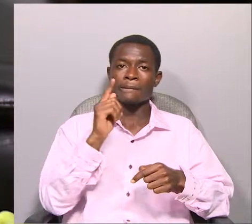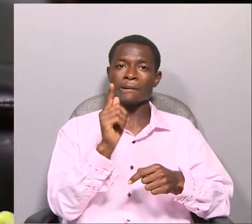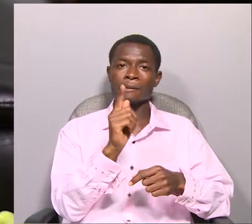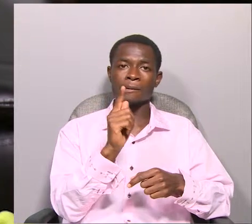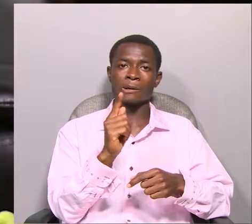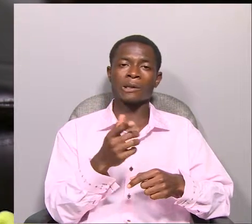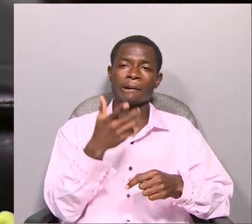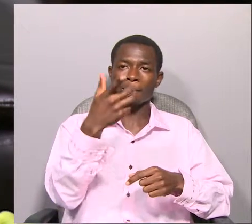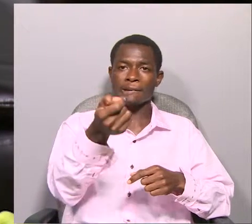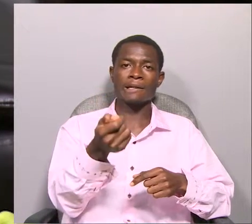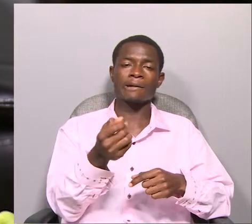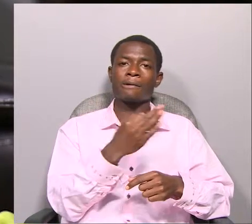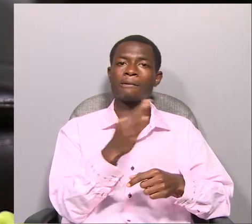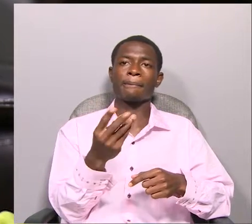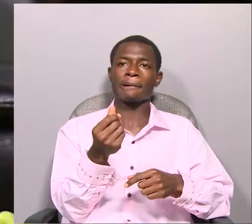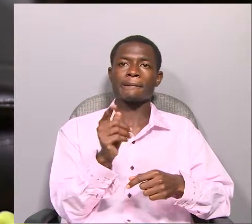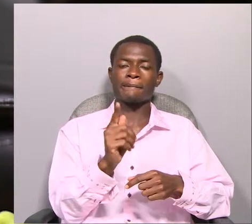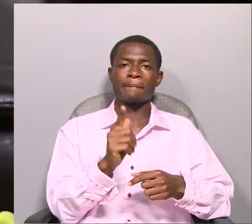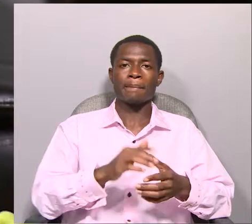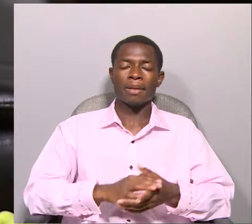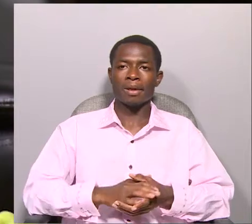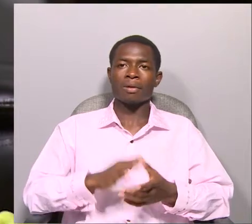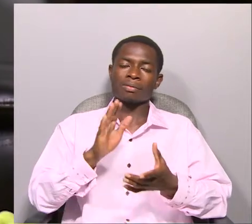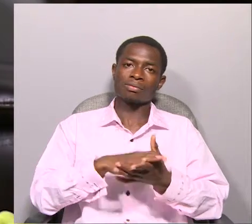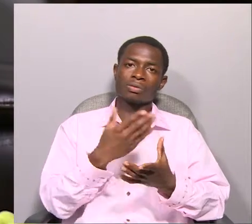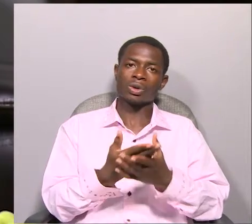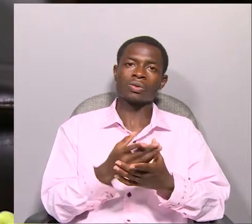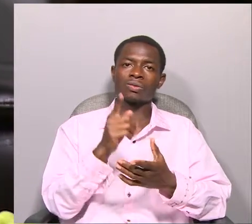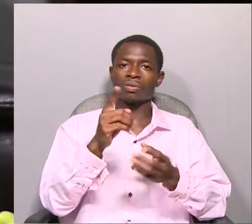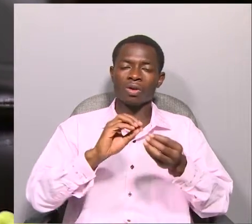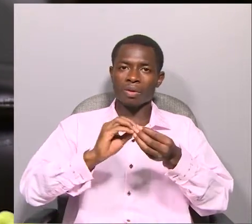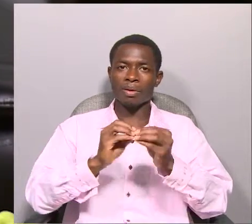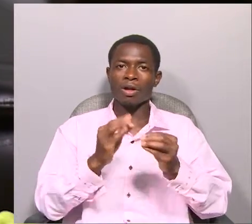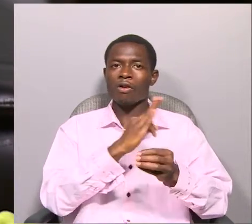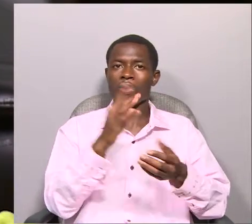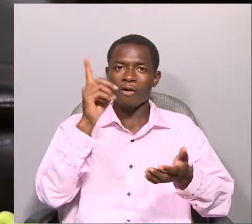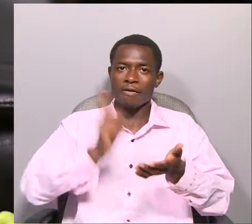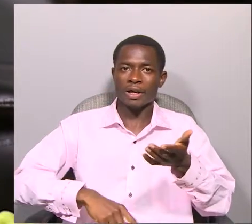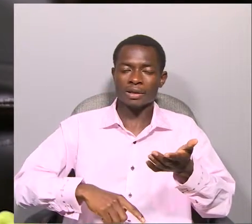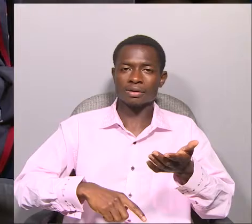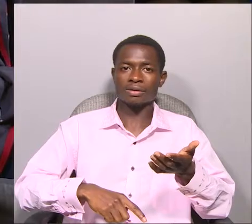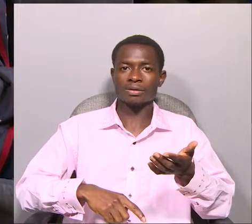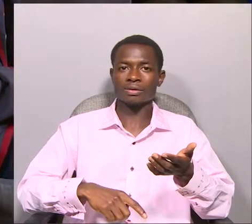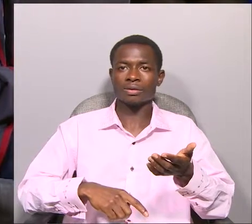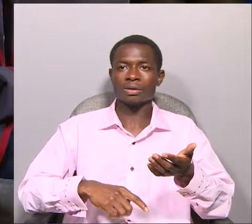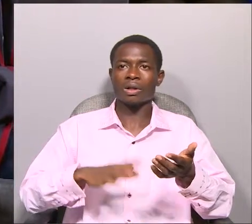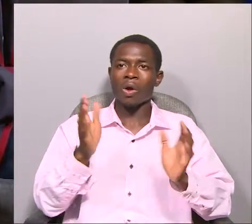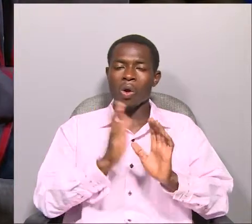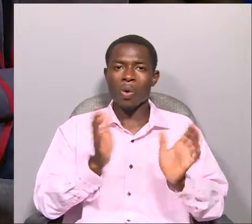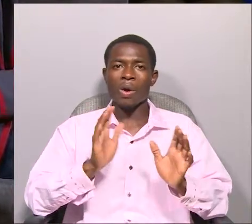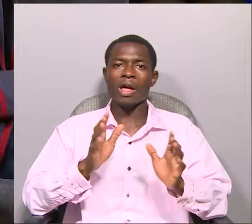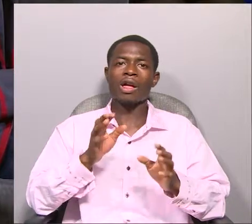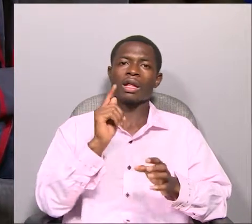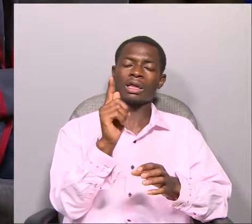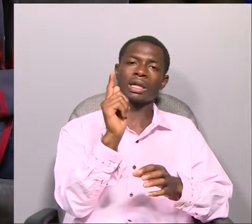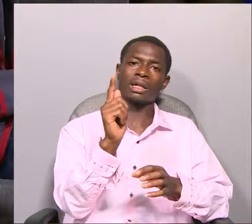92% repayment failure as I'm sitting here. And the banks are asking for their money.